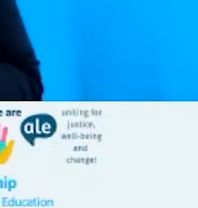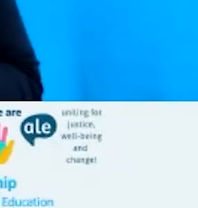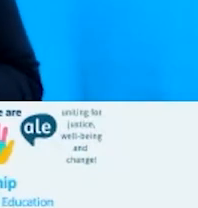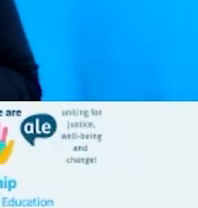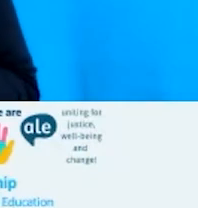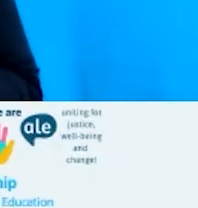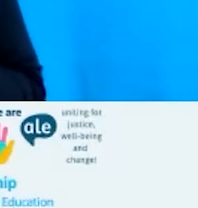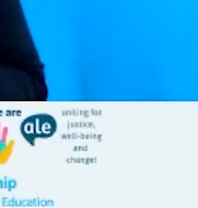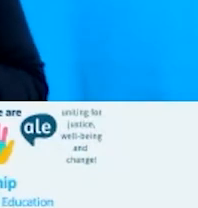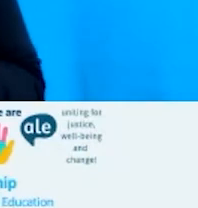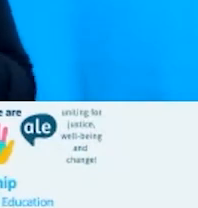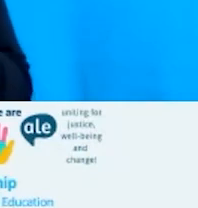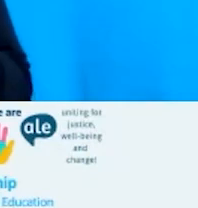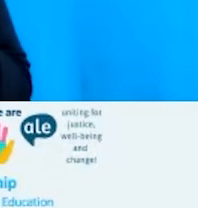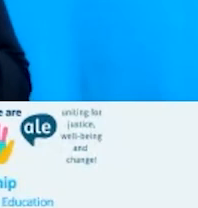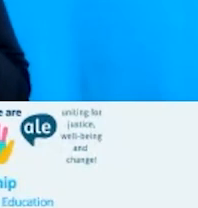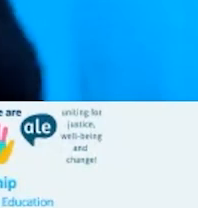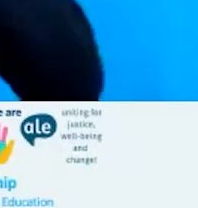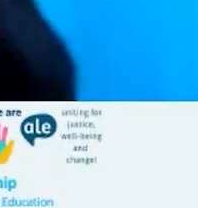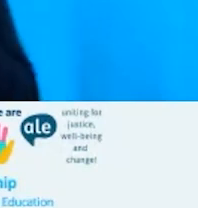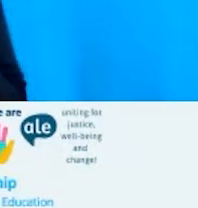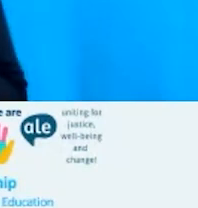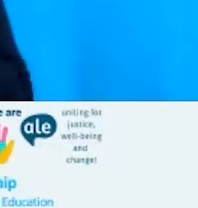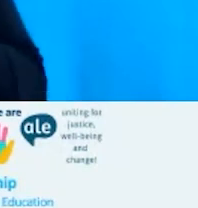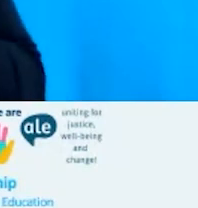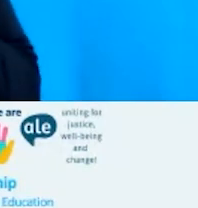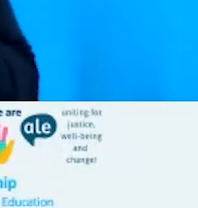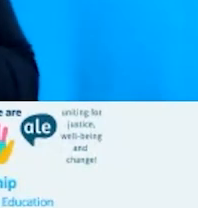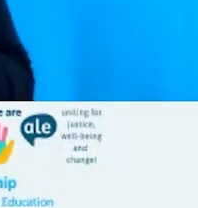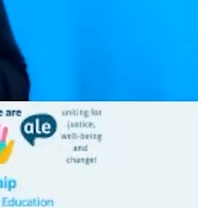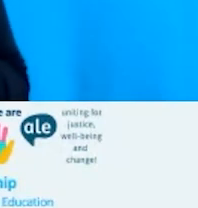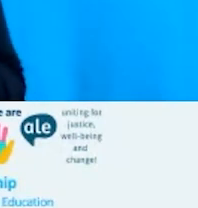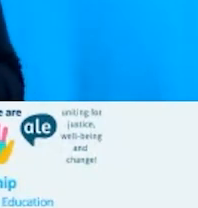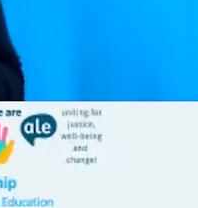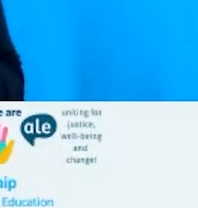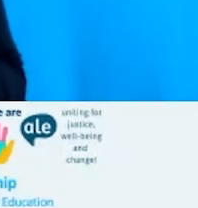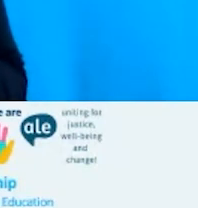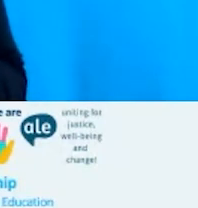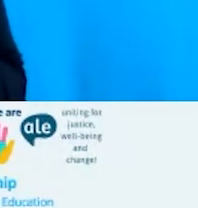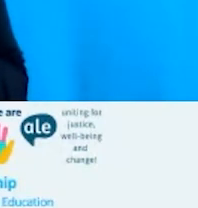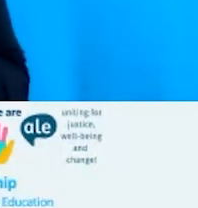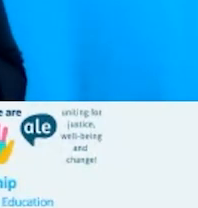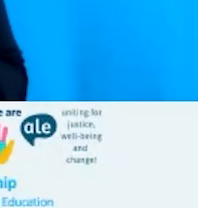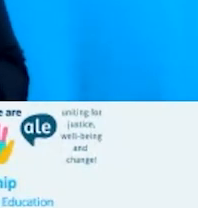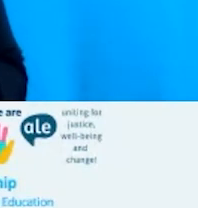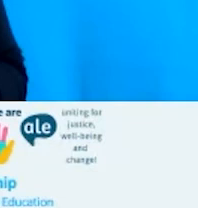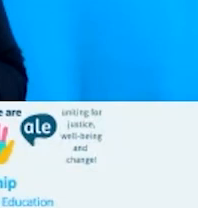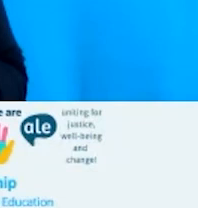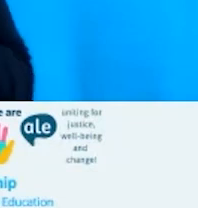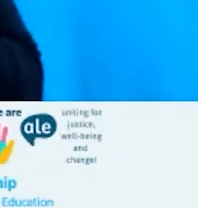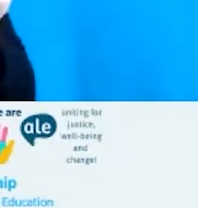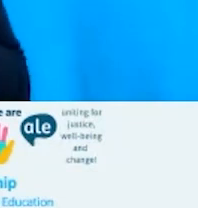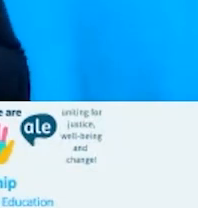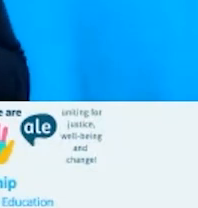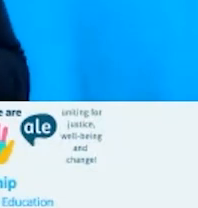suffer because of the companies that are coming from our region, from Europe, from North America, and so on, and